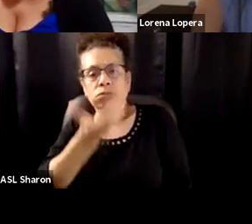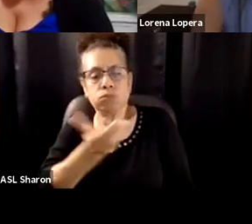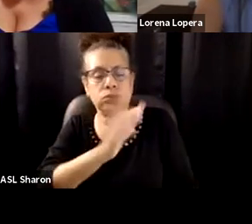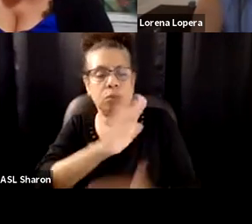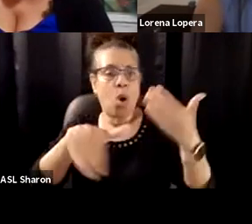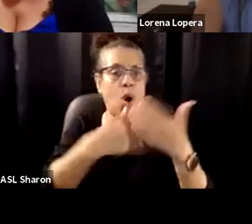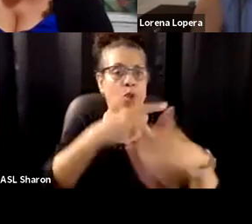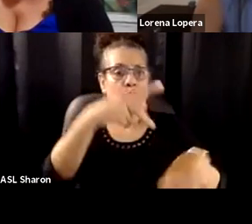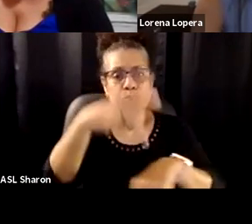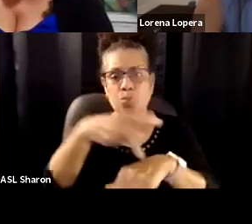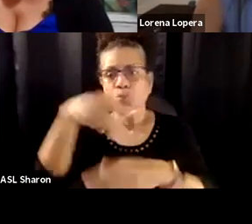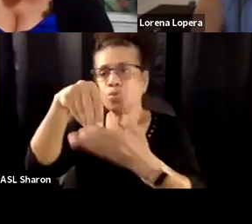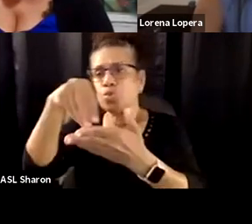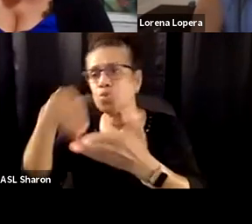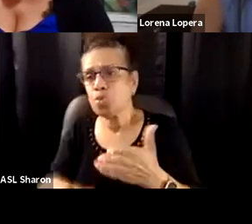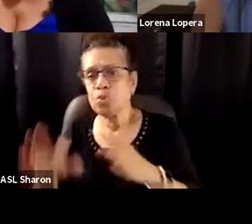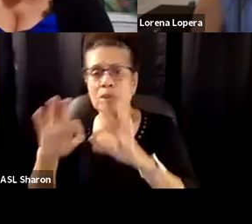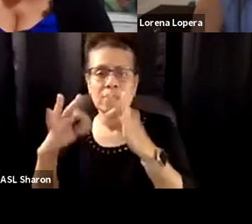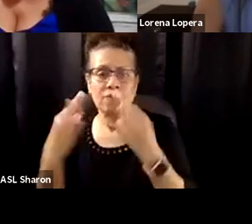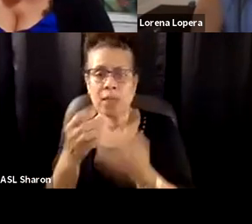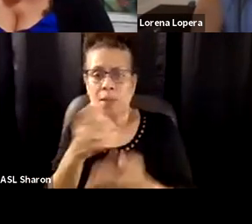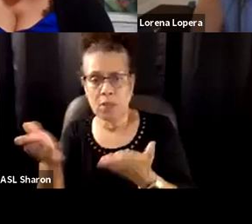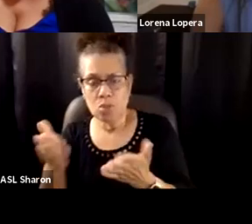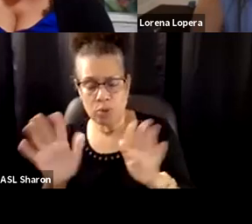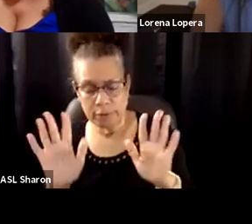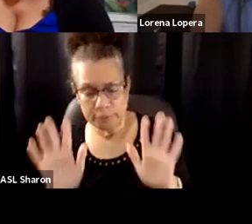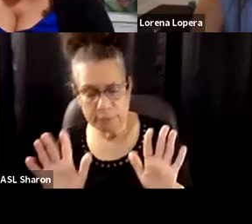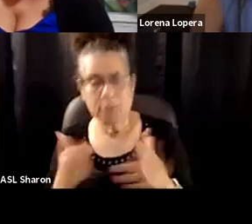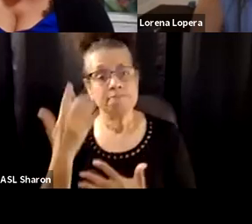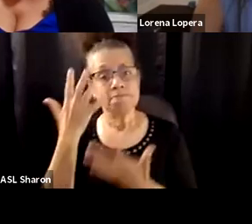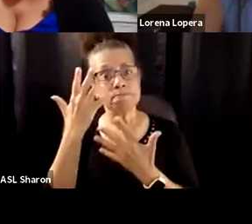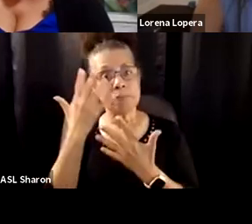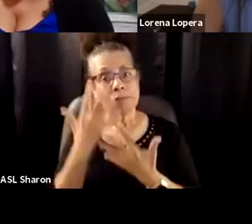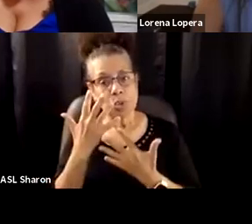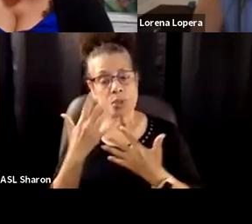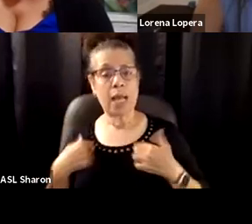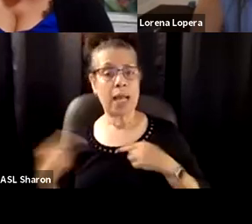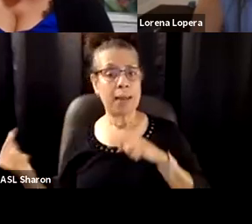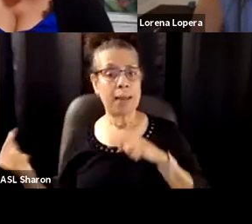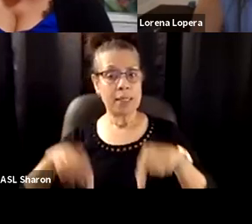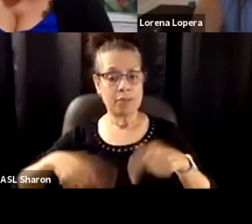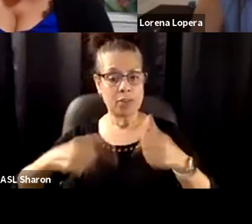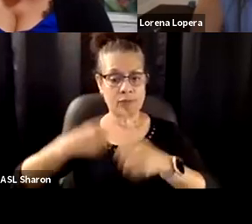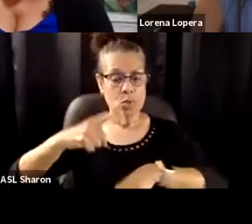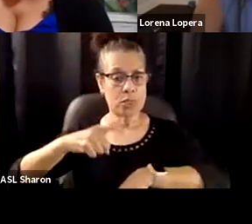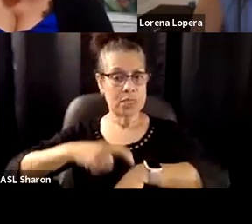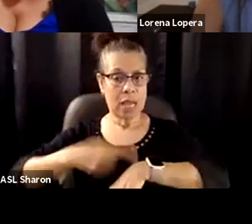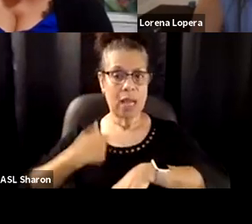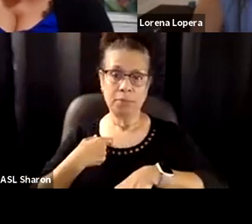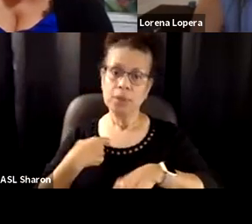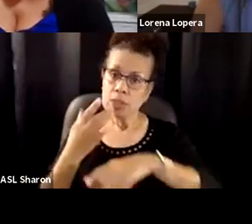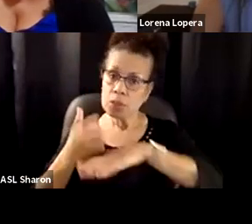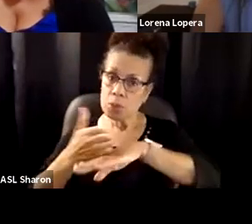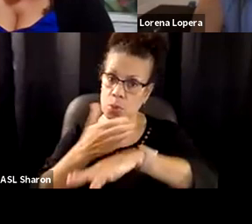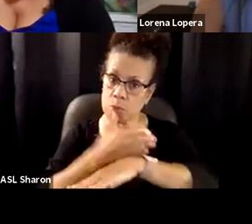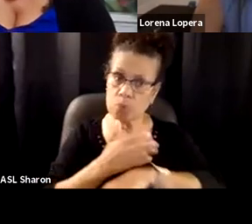students and families they serve unfortunately i'm here to tell you that for the first time since its inception despite improvements that